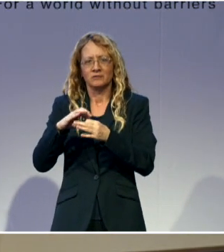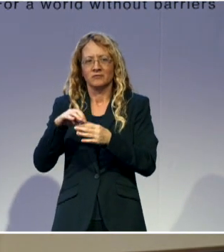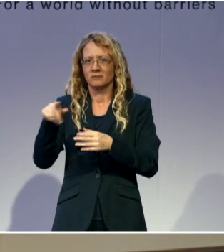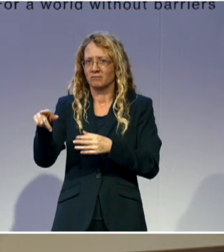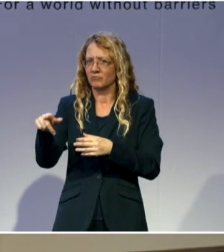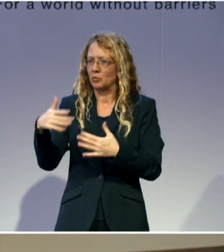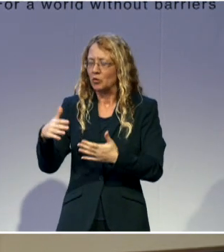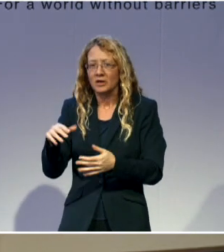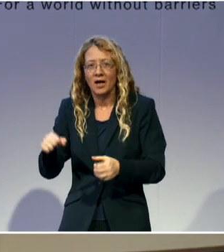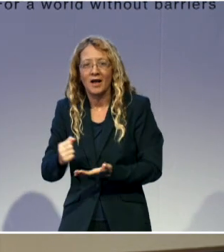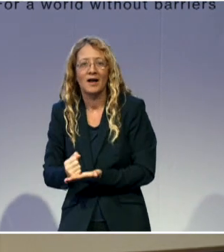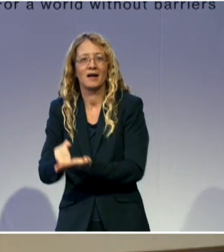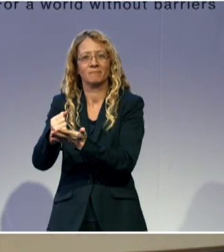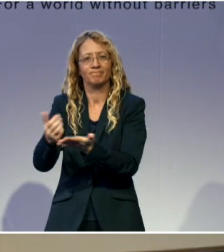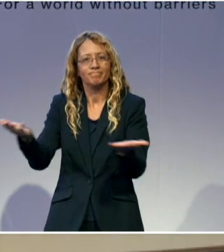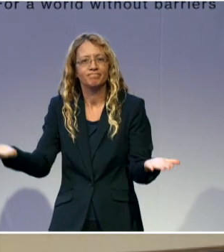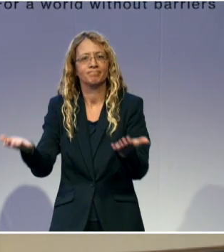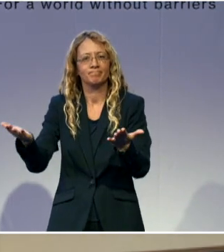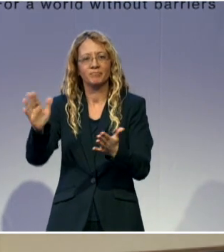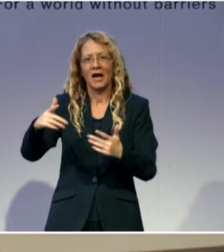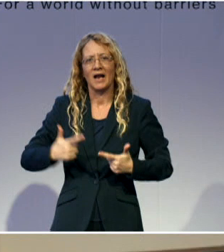control of their own situation.